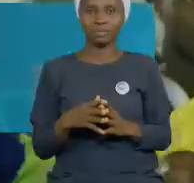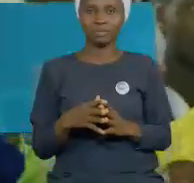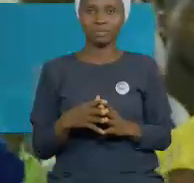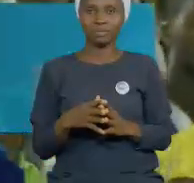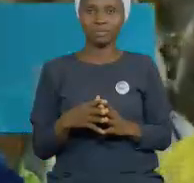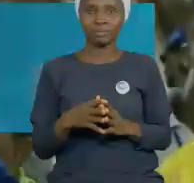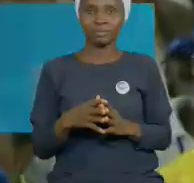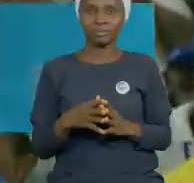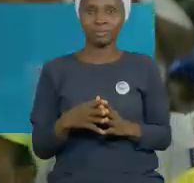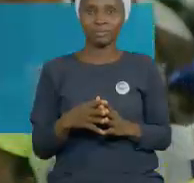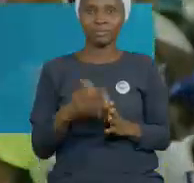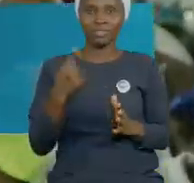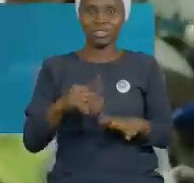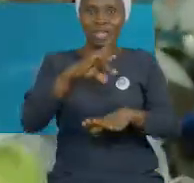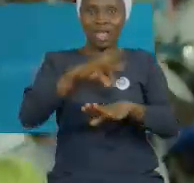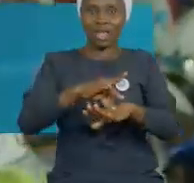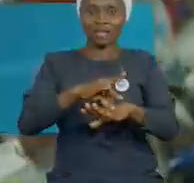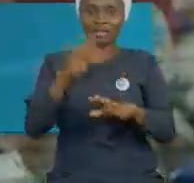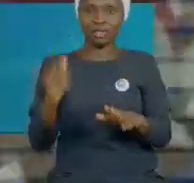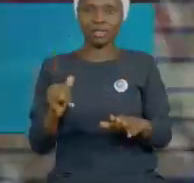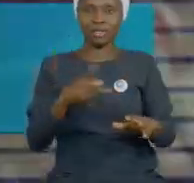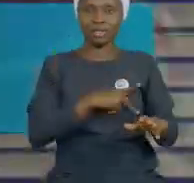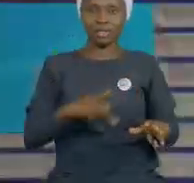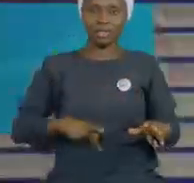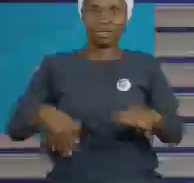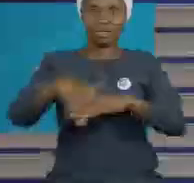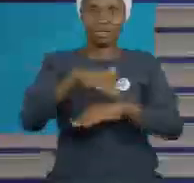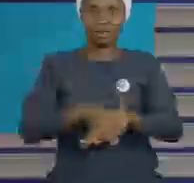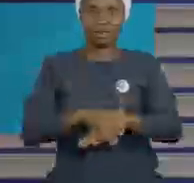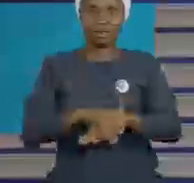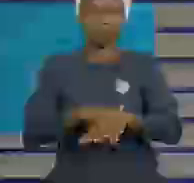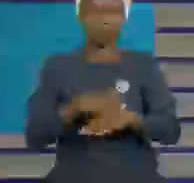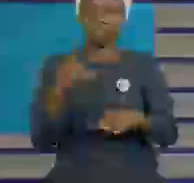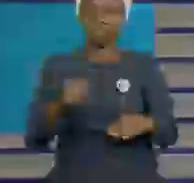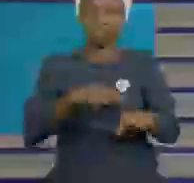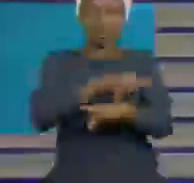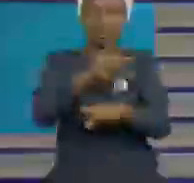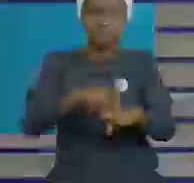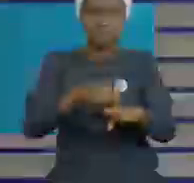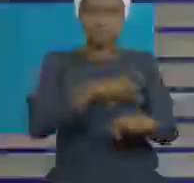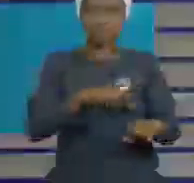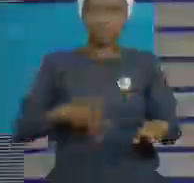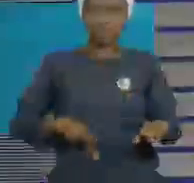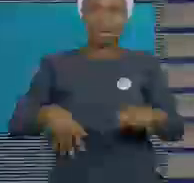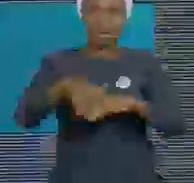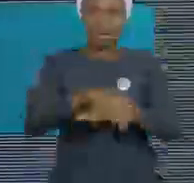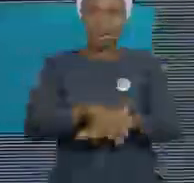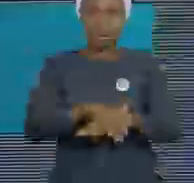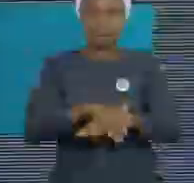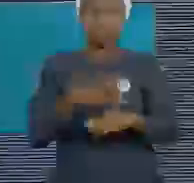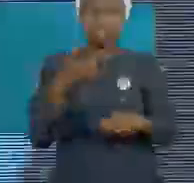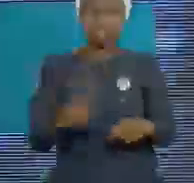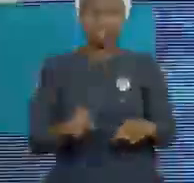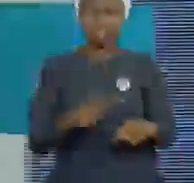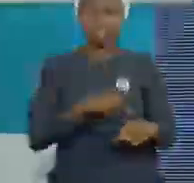The earthly kingdom. The natural kingdom. The kingdom of a country and the